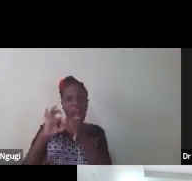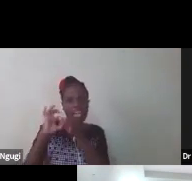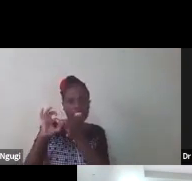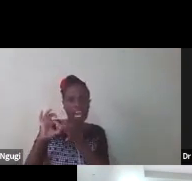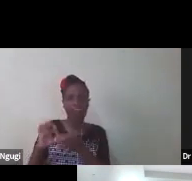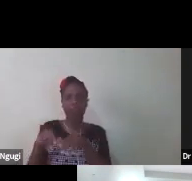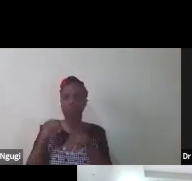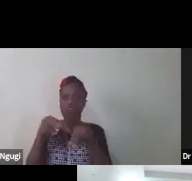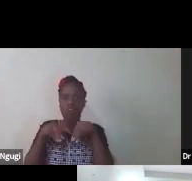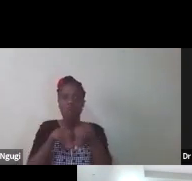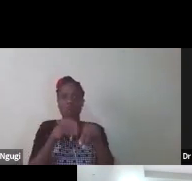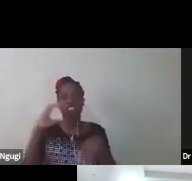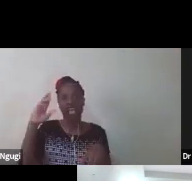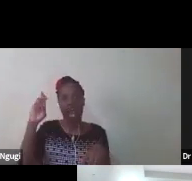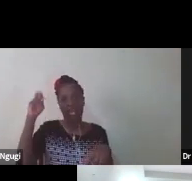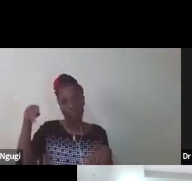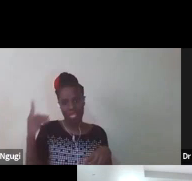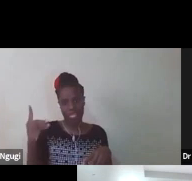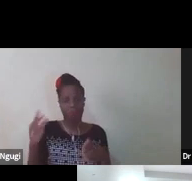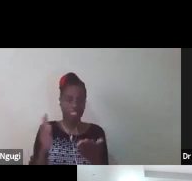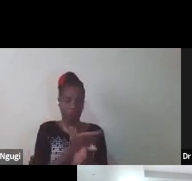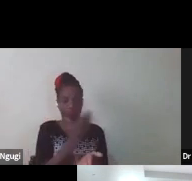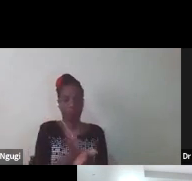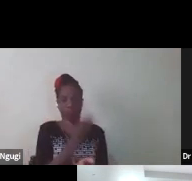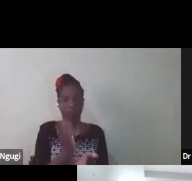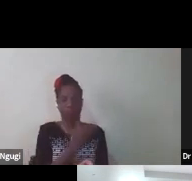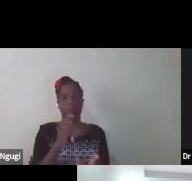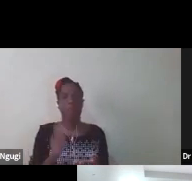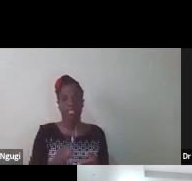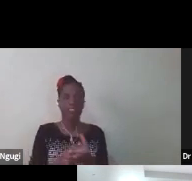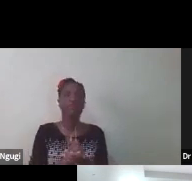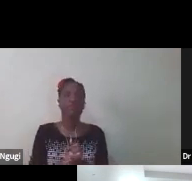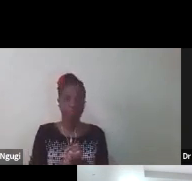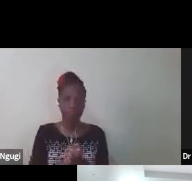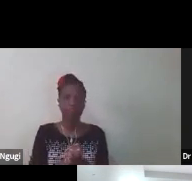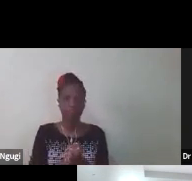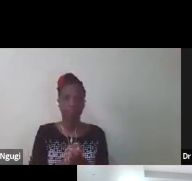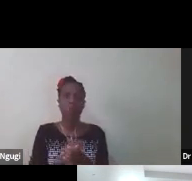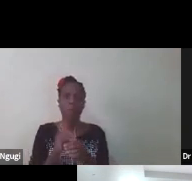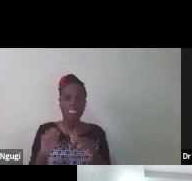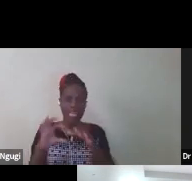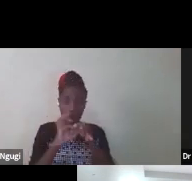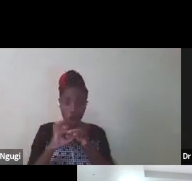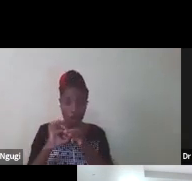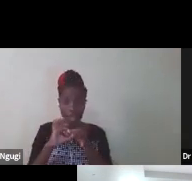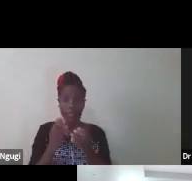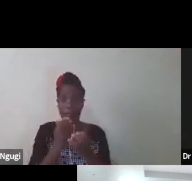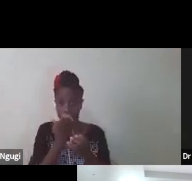in line, you know, or in keeping with the CRPD. So we may need to engage them so that we address this